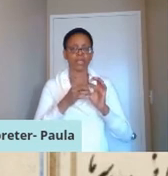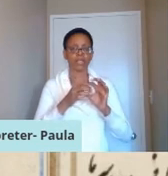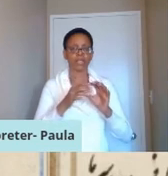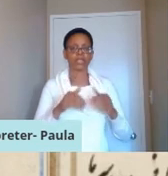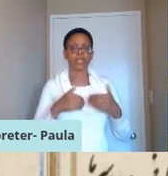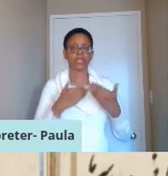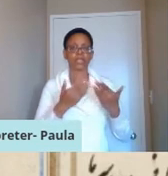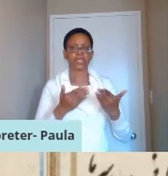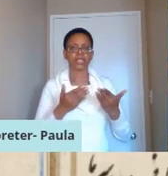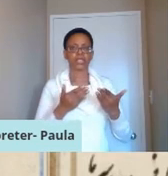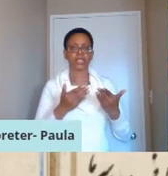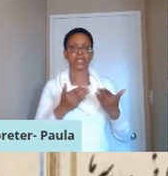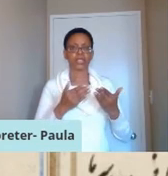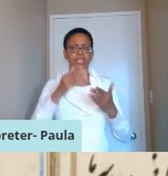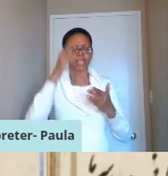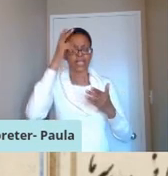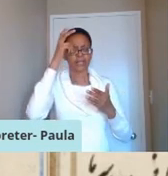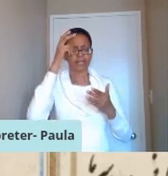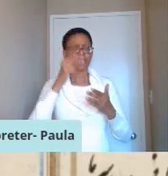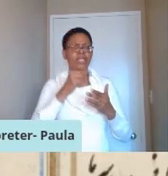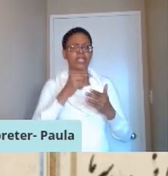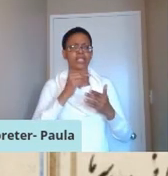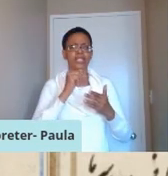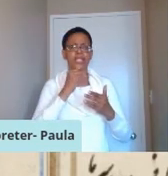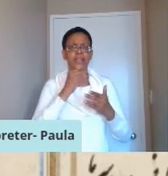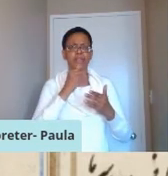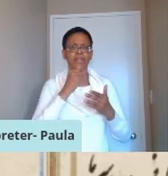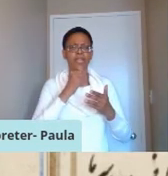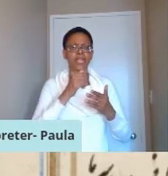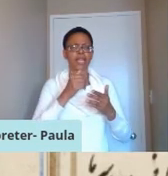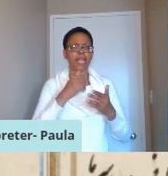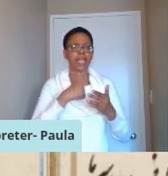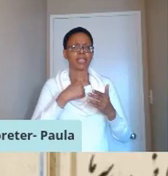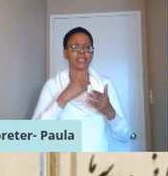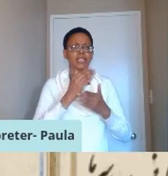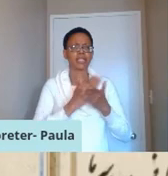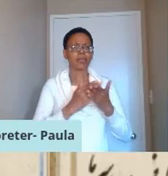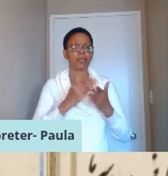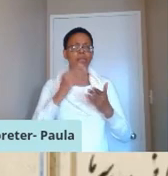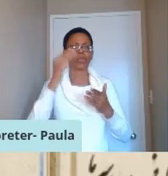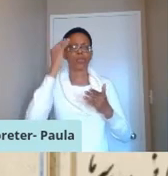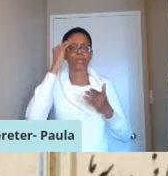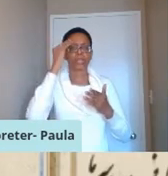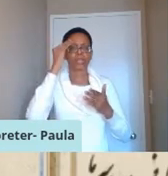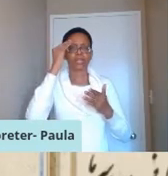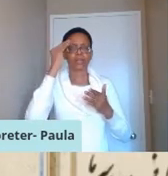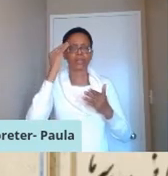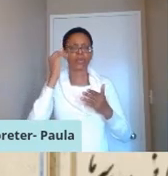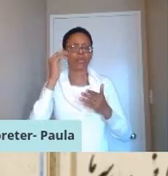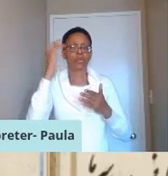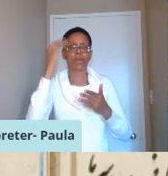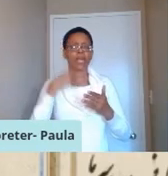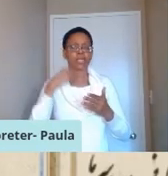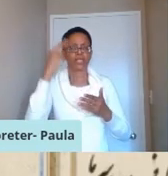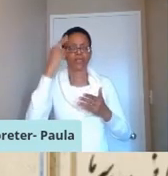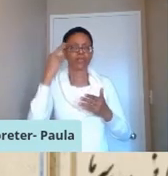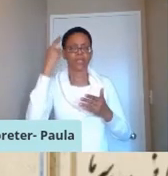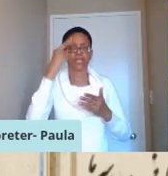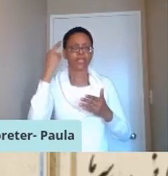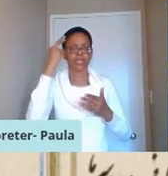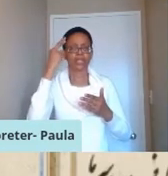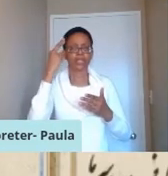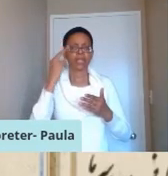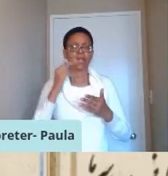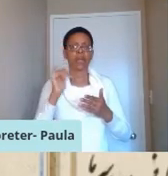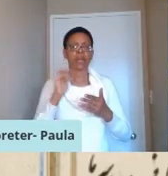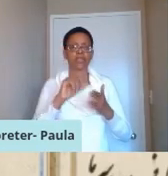existence of evil and suffering has some hikmat or wisdom or function. In addition, there is a strong